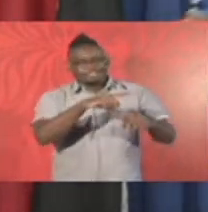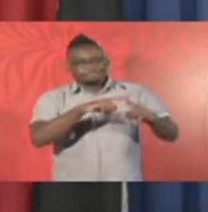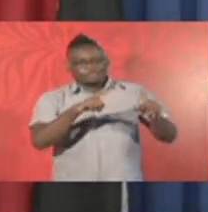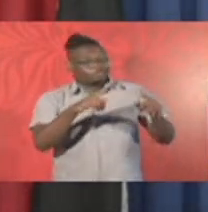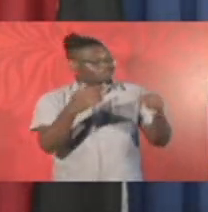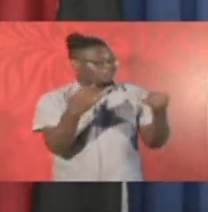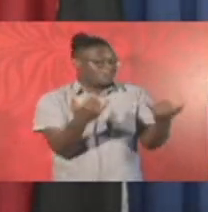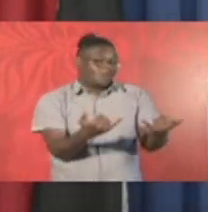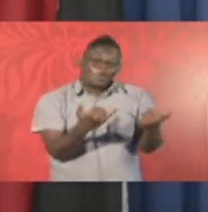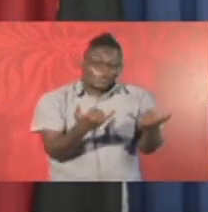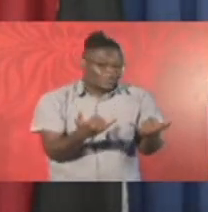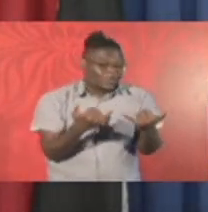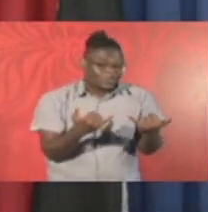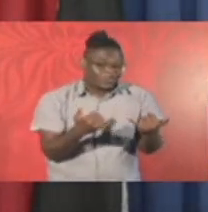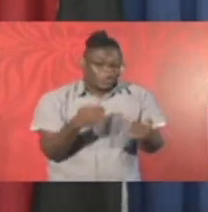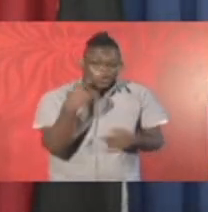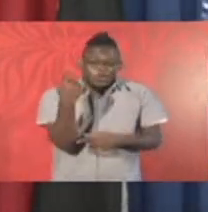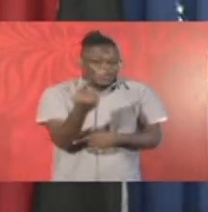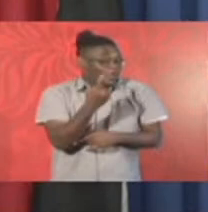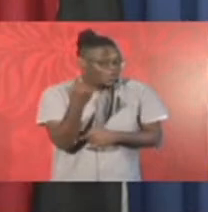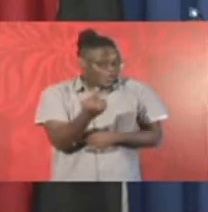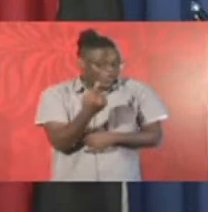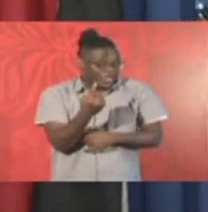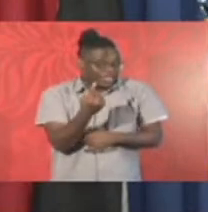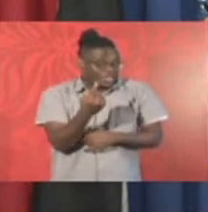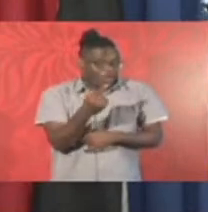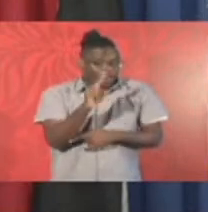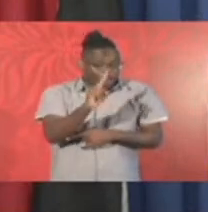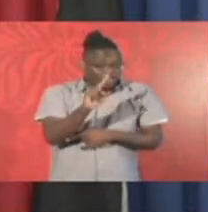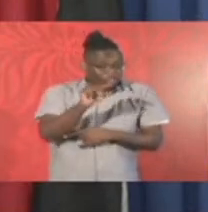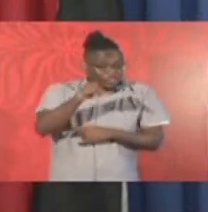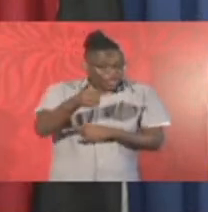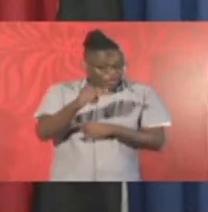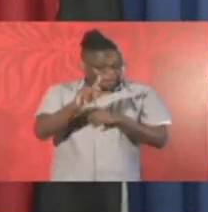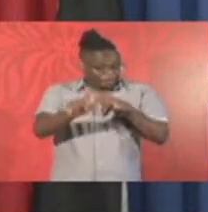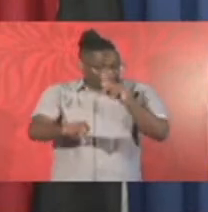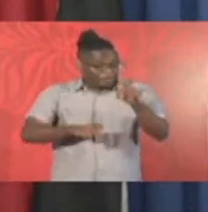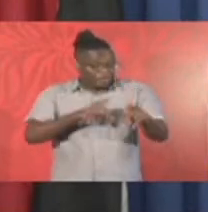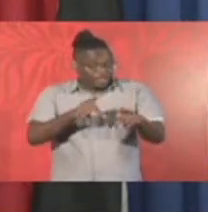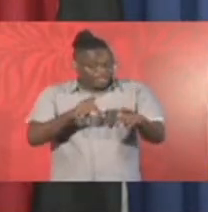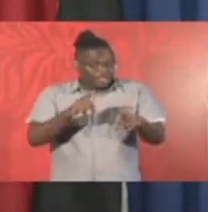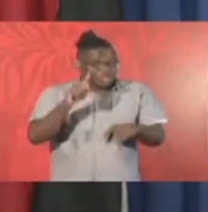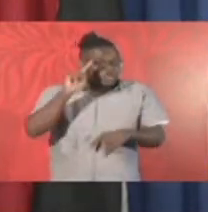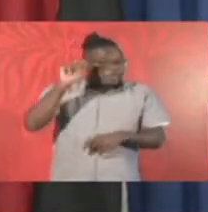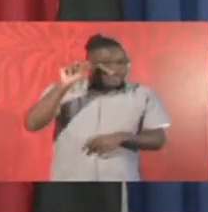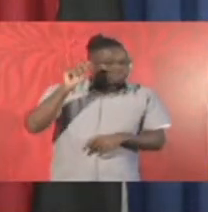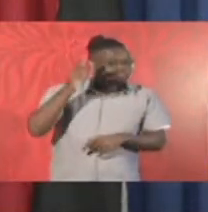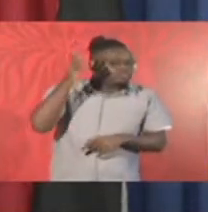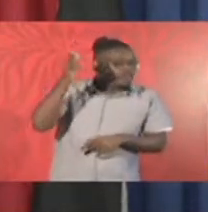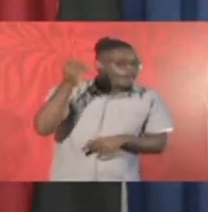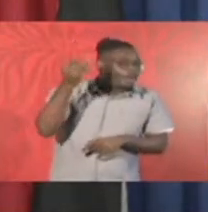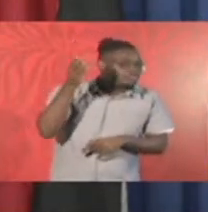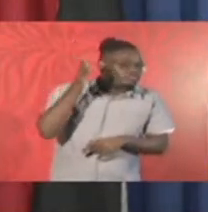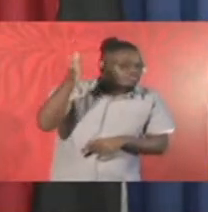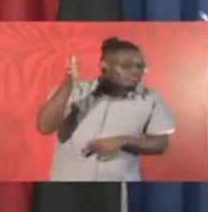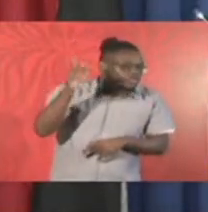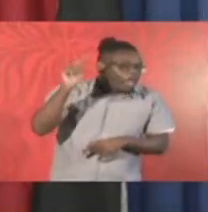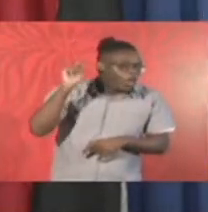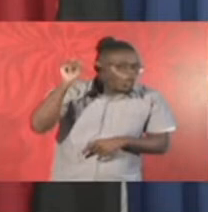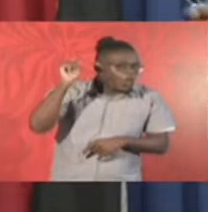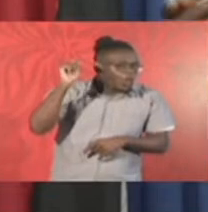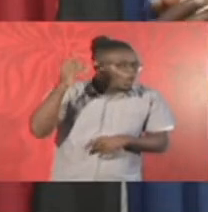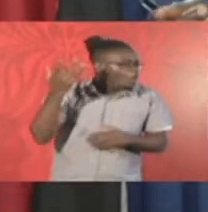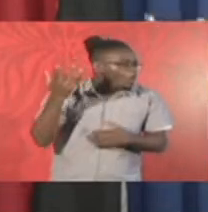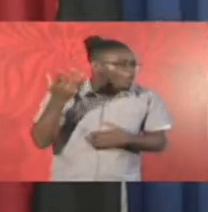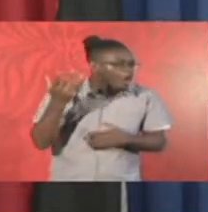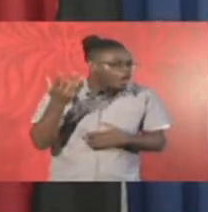over 1,000 people. To big over 5 people? 20. 35. 35 people? Yeah, well,